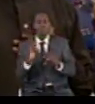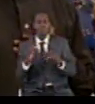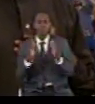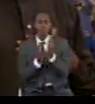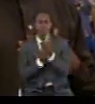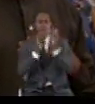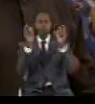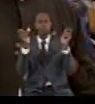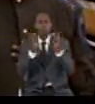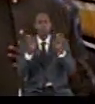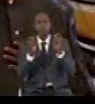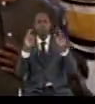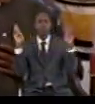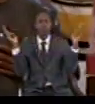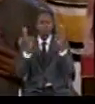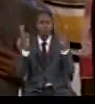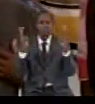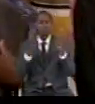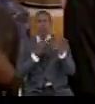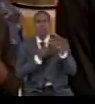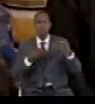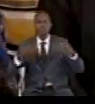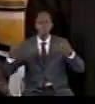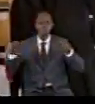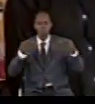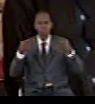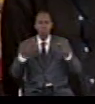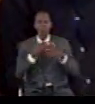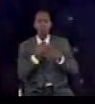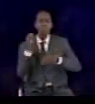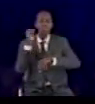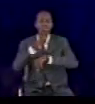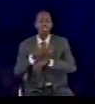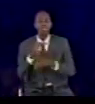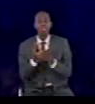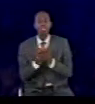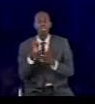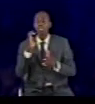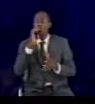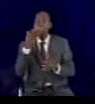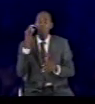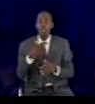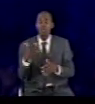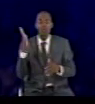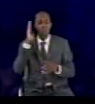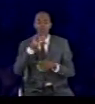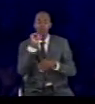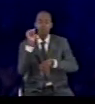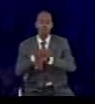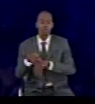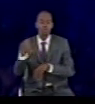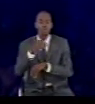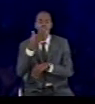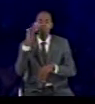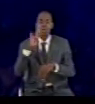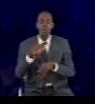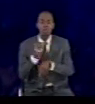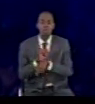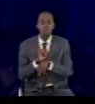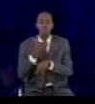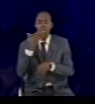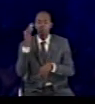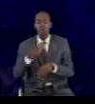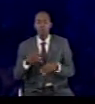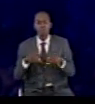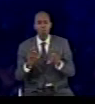dominion and conquest pray that evil will not overcome you the evil work the evil way the